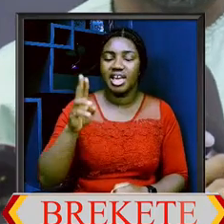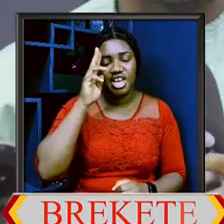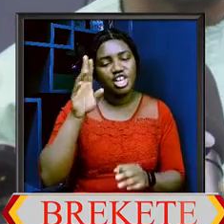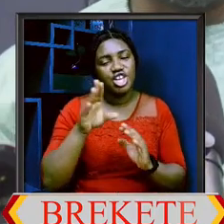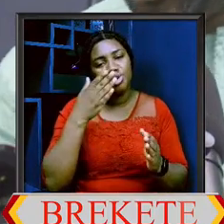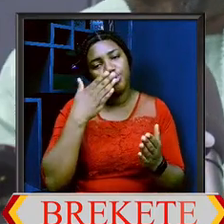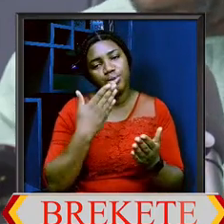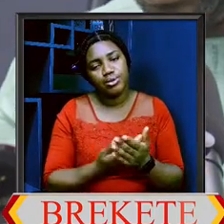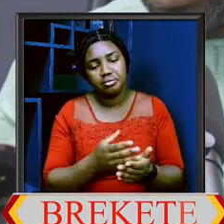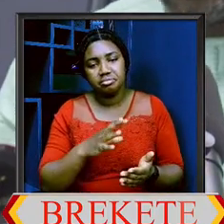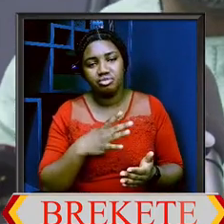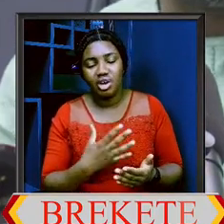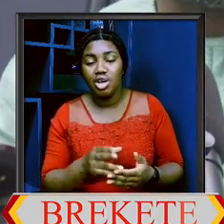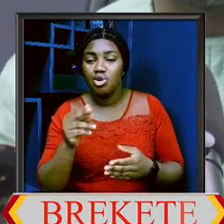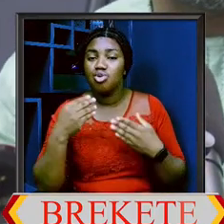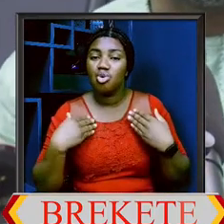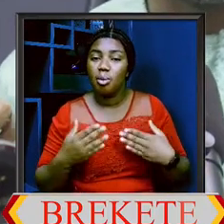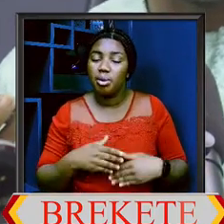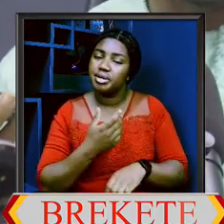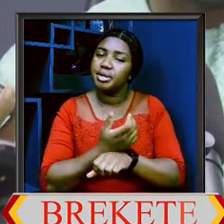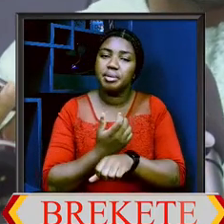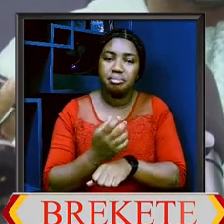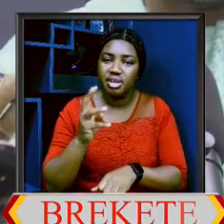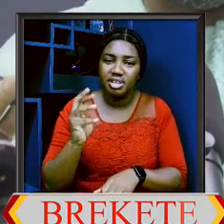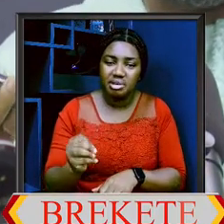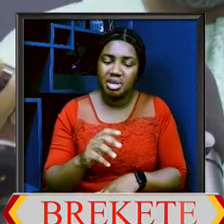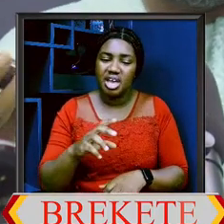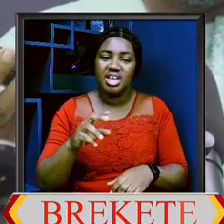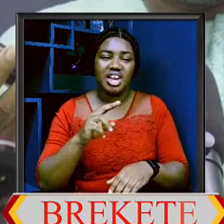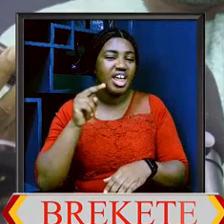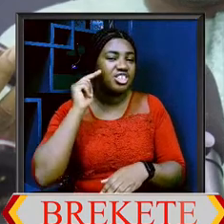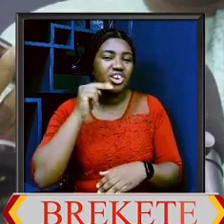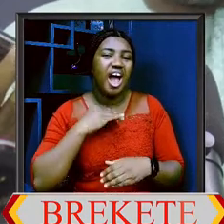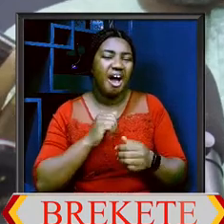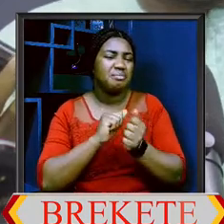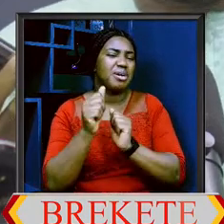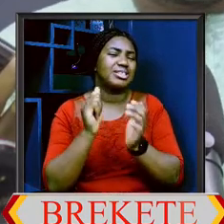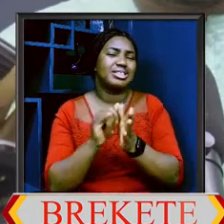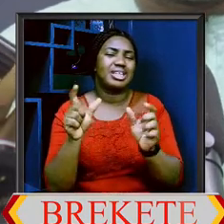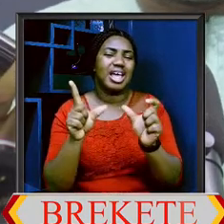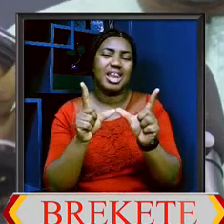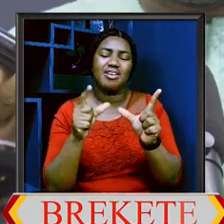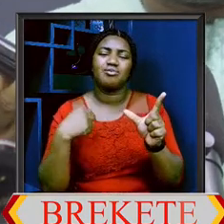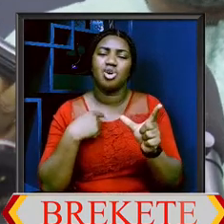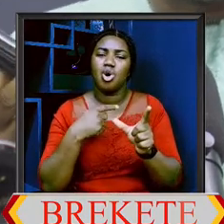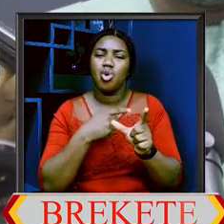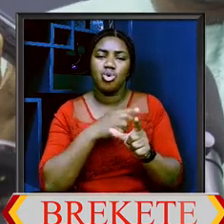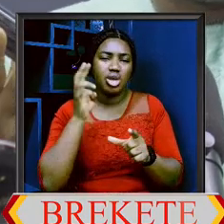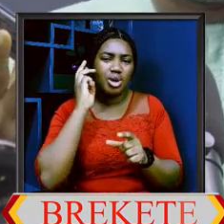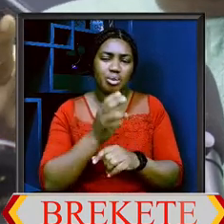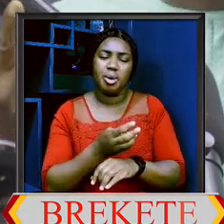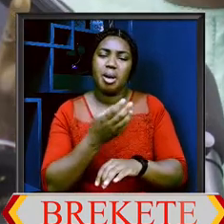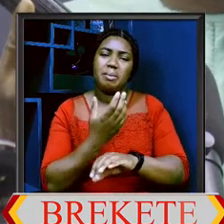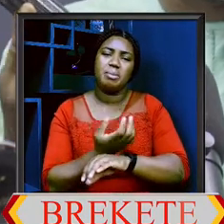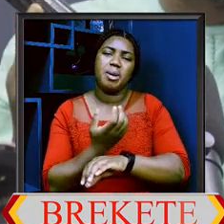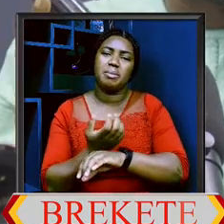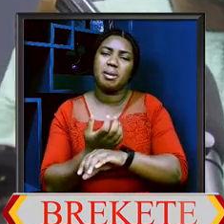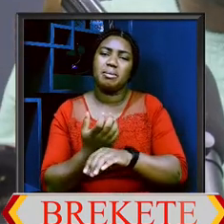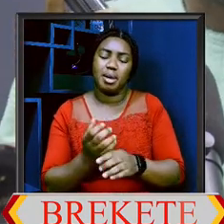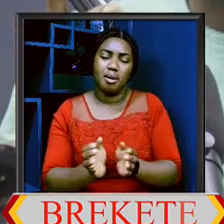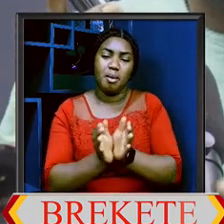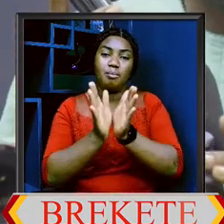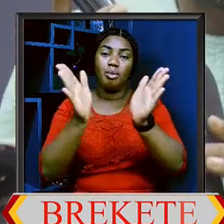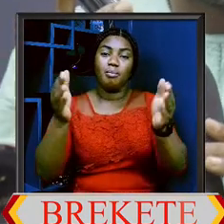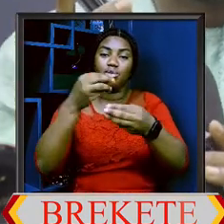him Nigeria don't pass that level they beg public office